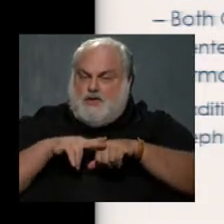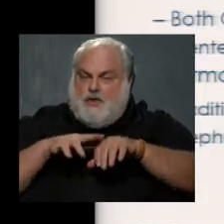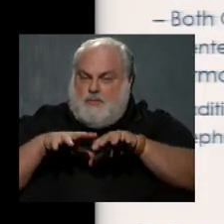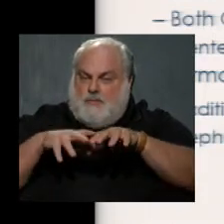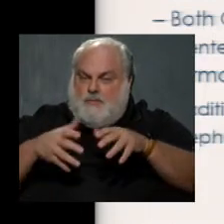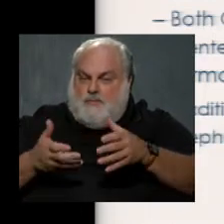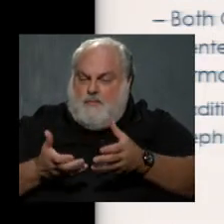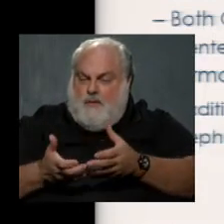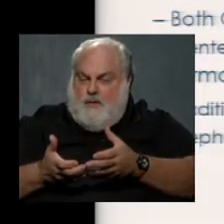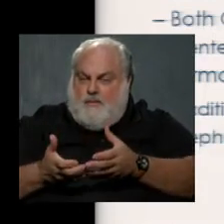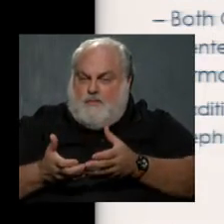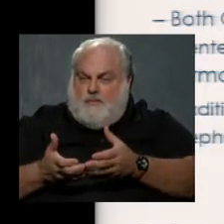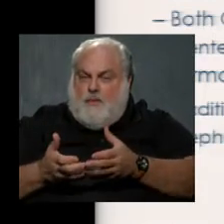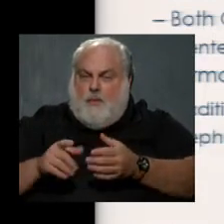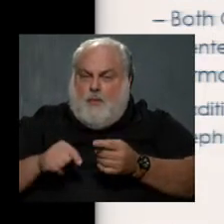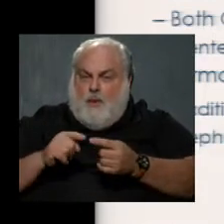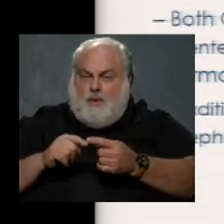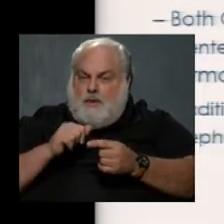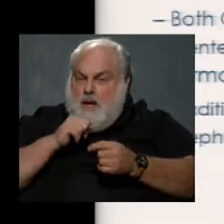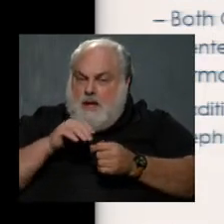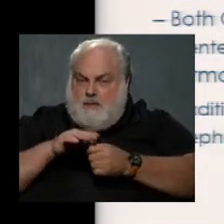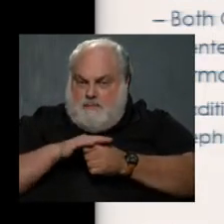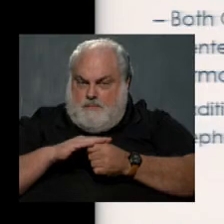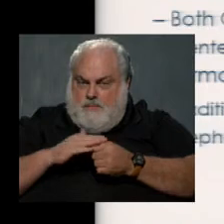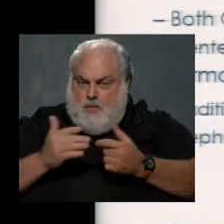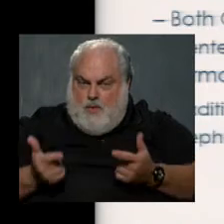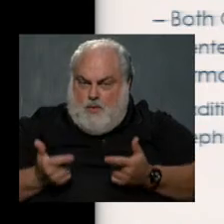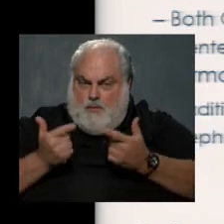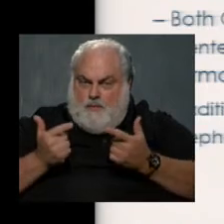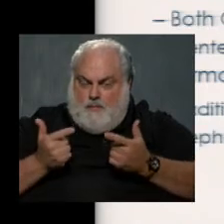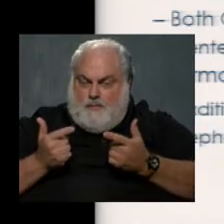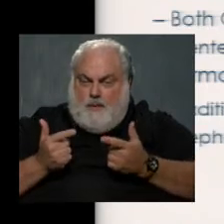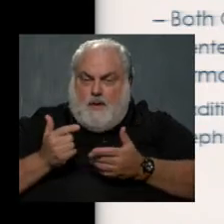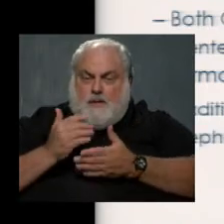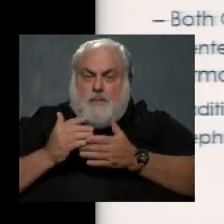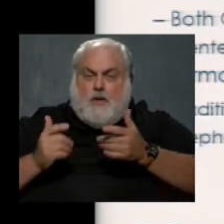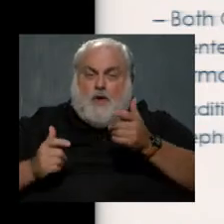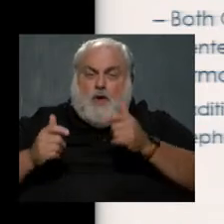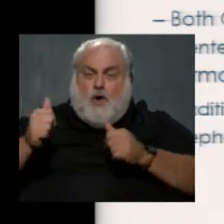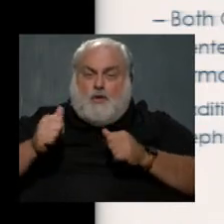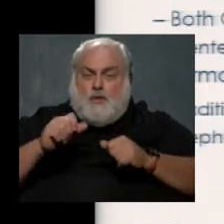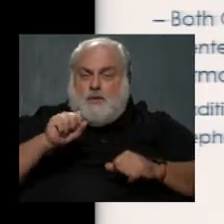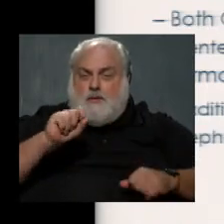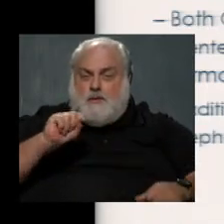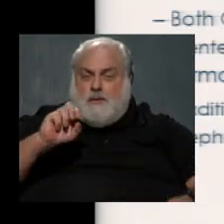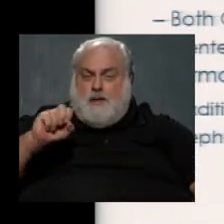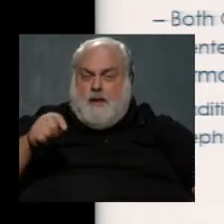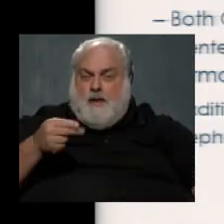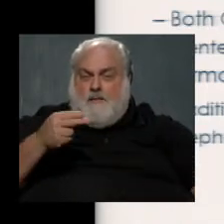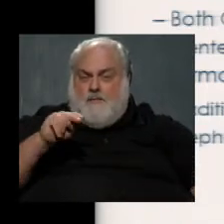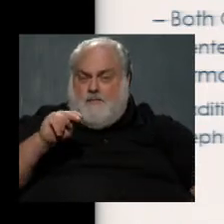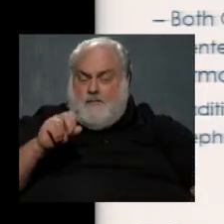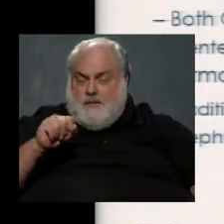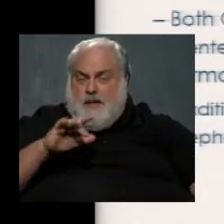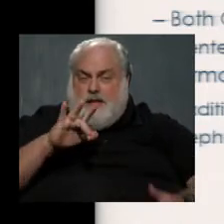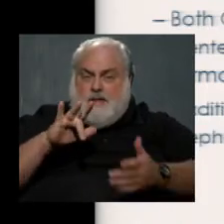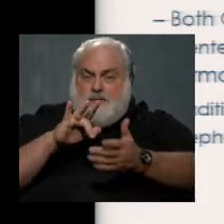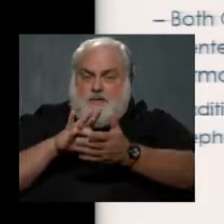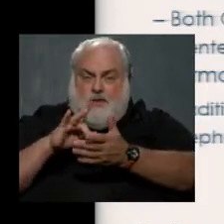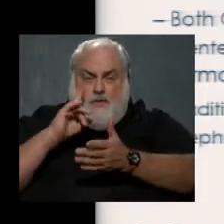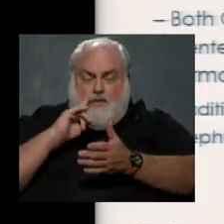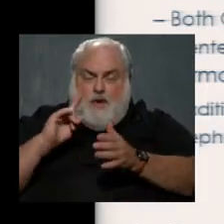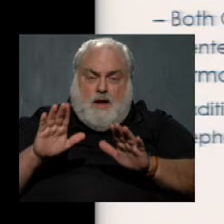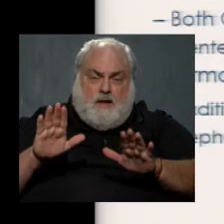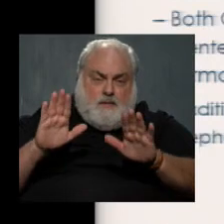Another option that we have worked with at Stevens with some of our larger clients is a Centers of Excellence program